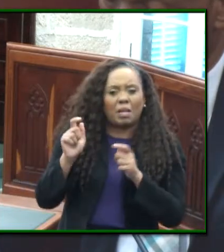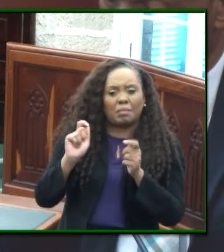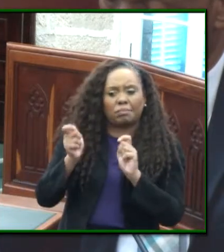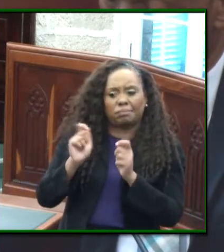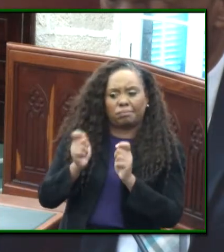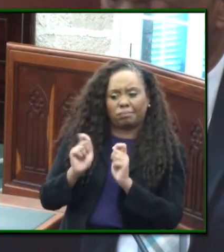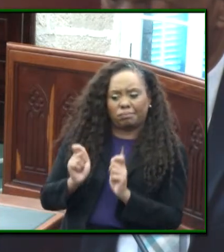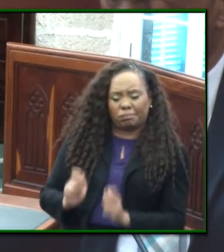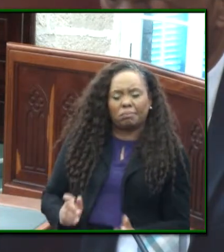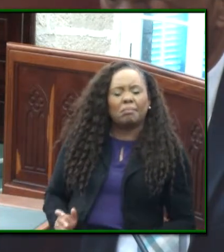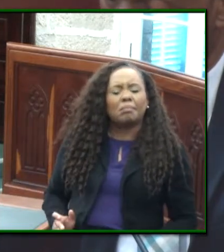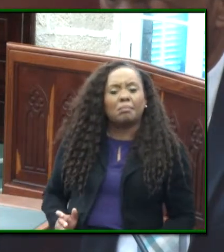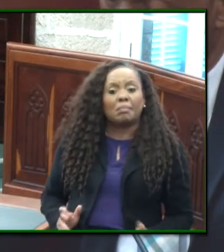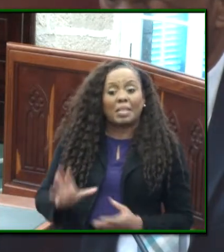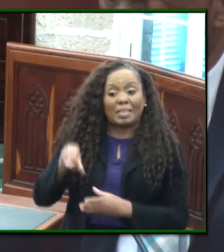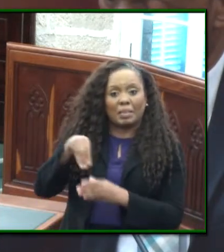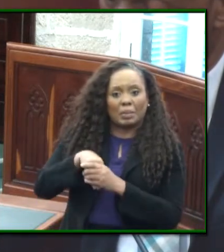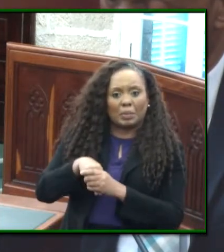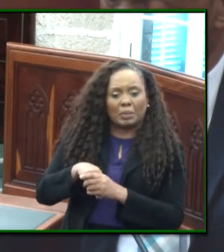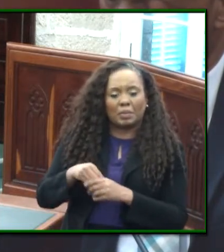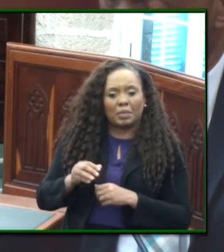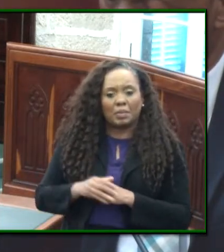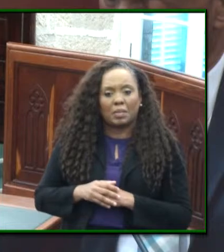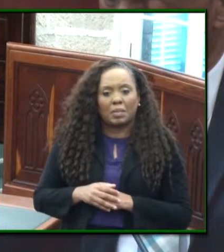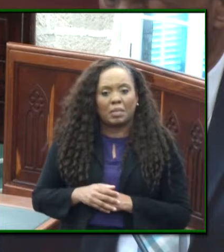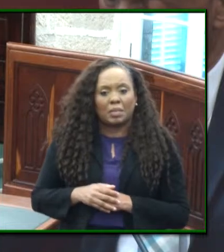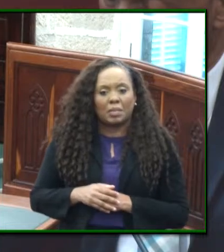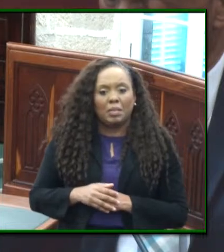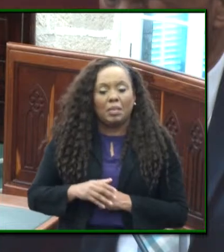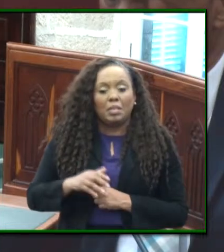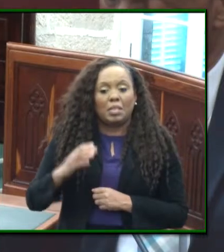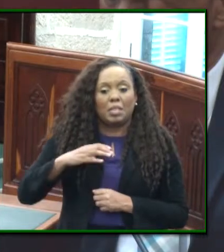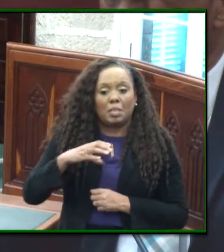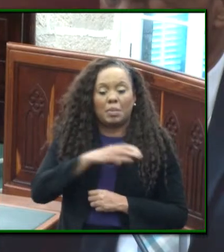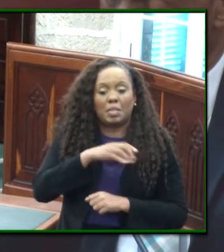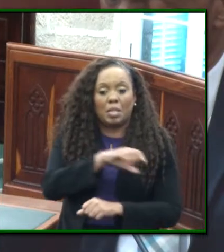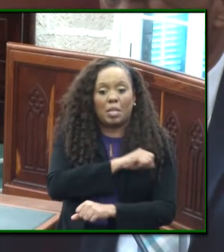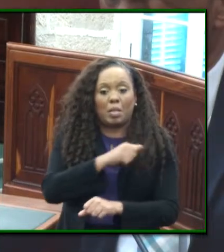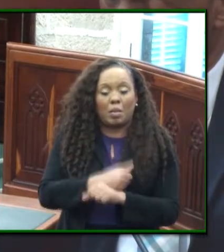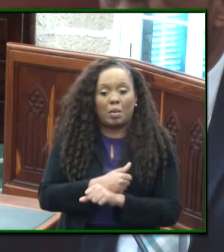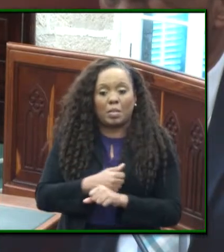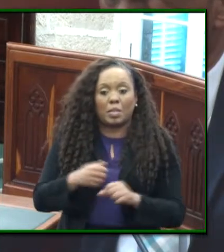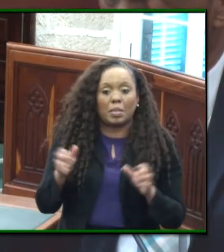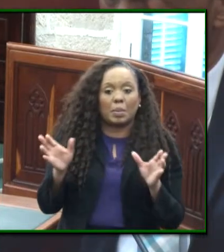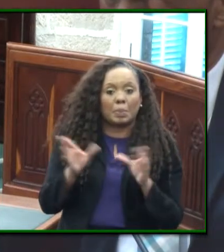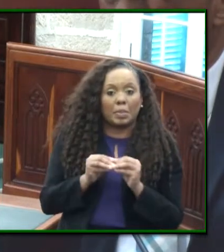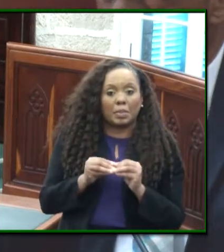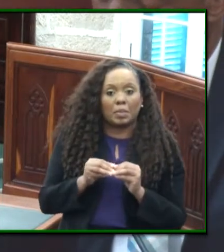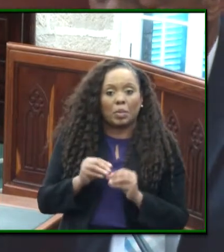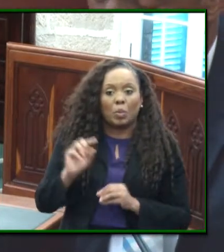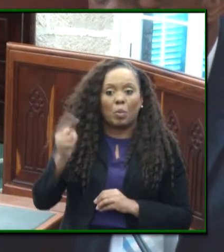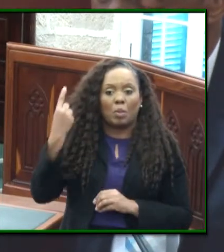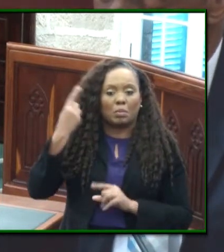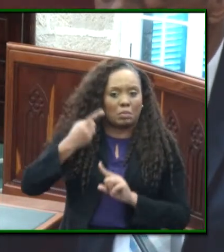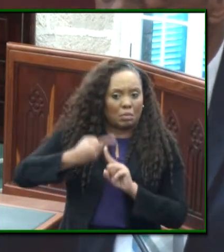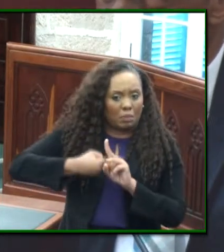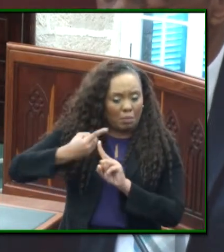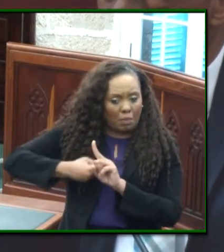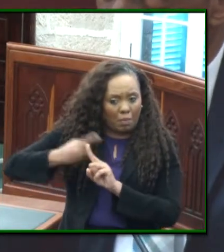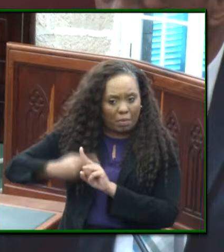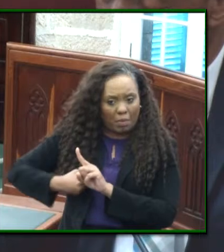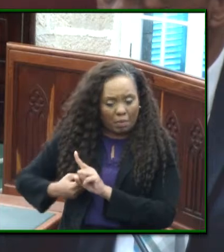place. The commission, the authority meets on average once a month. They've tried to be very